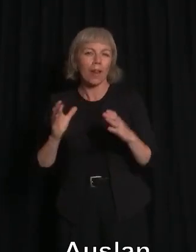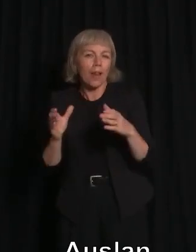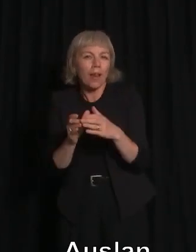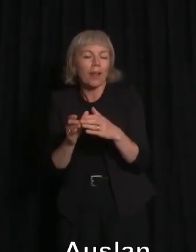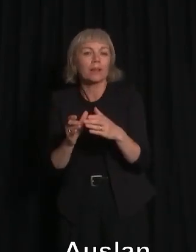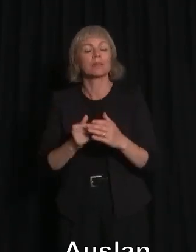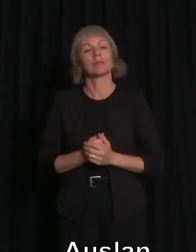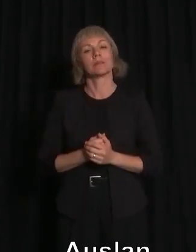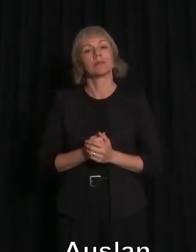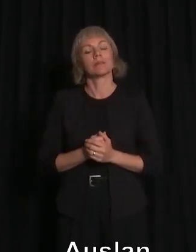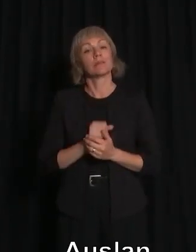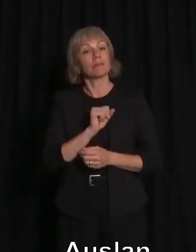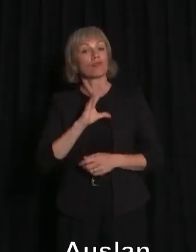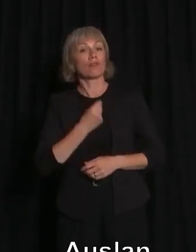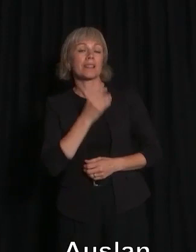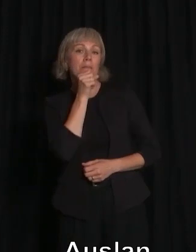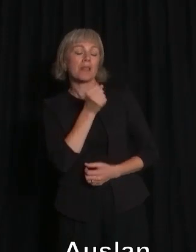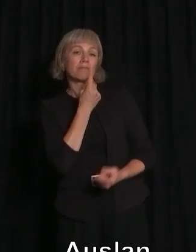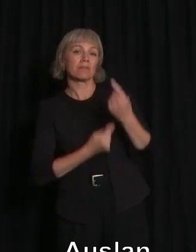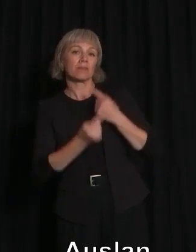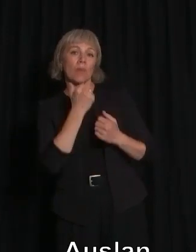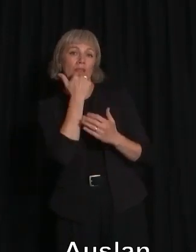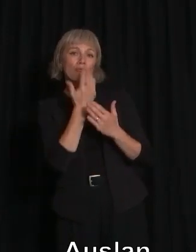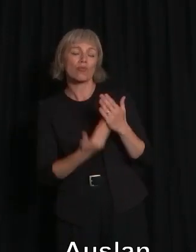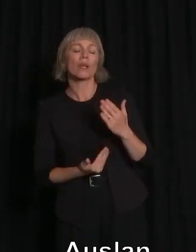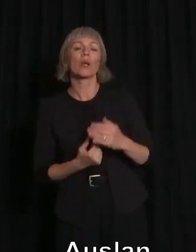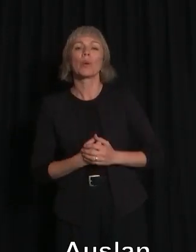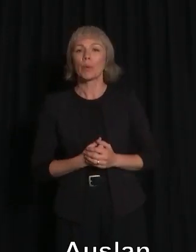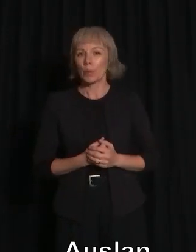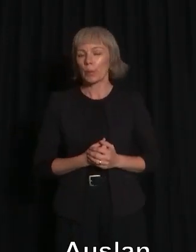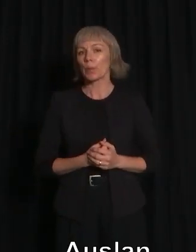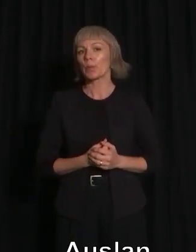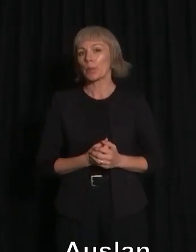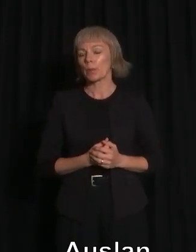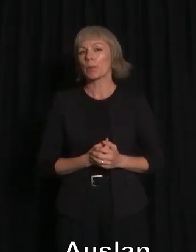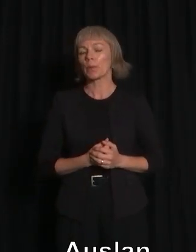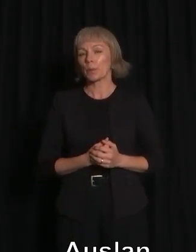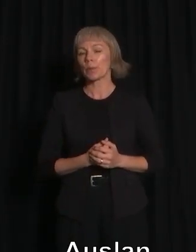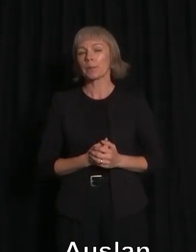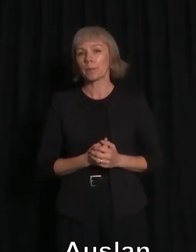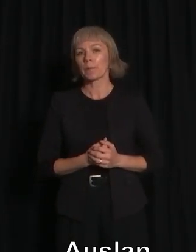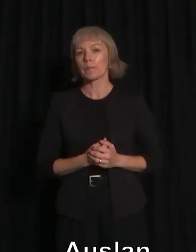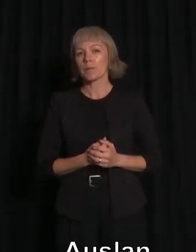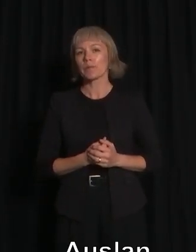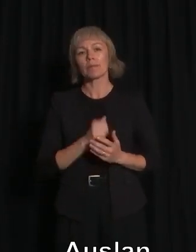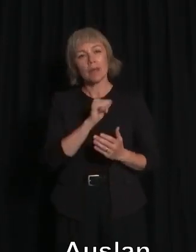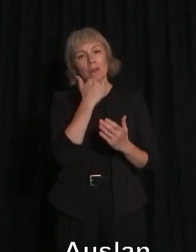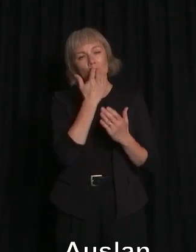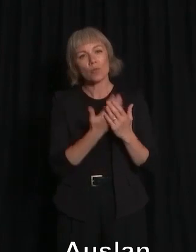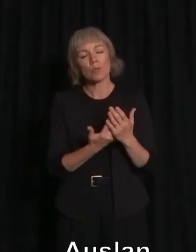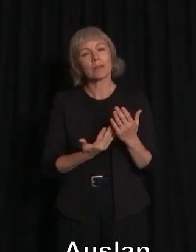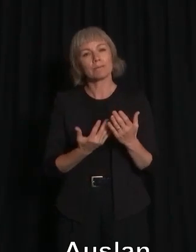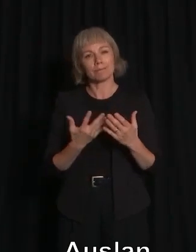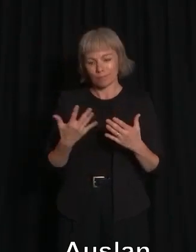tied together Cambodian and intimate history with the thread of one great conviction. We always